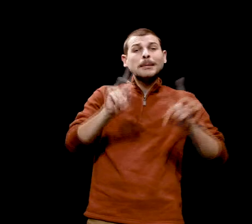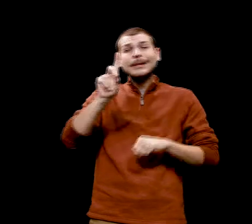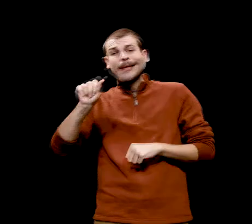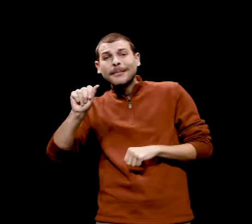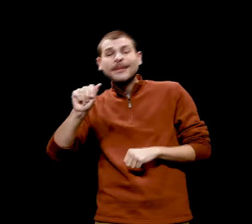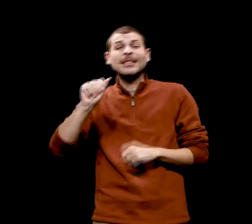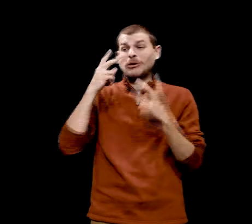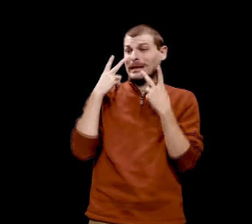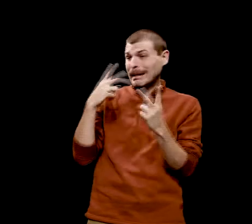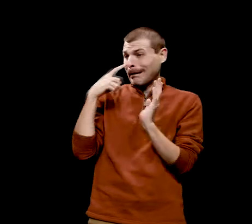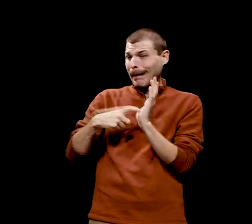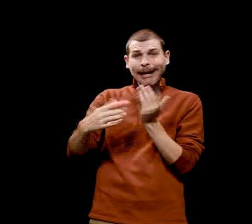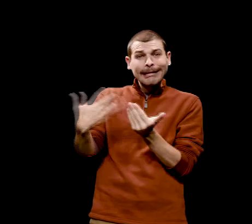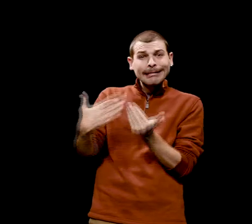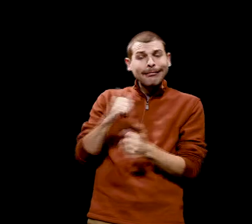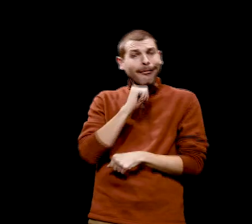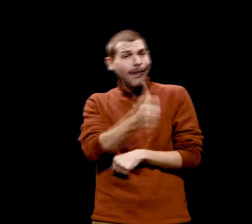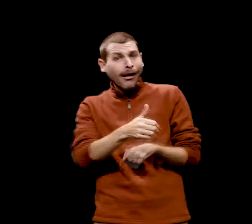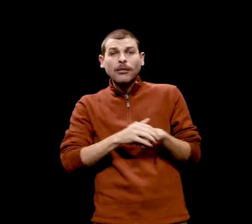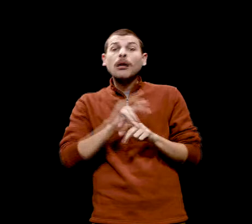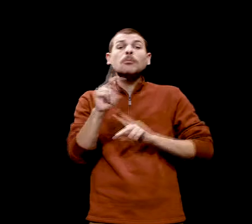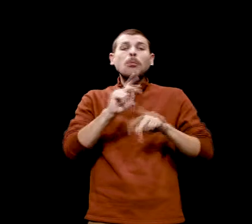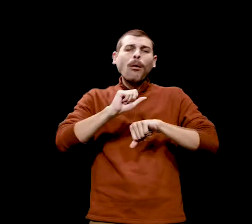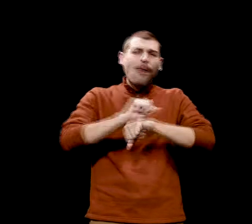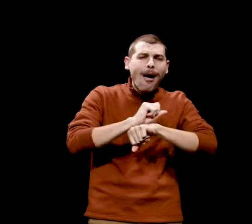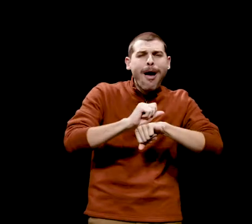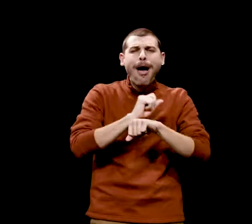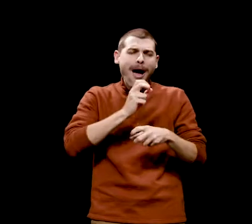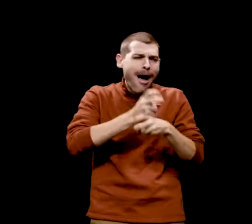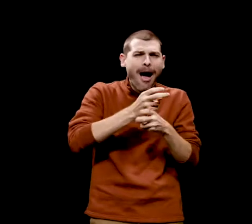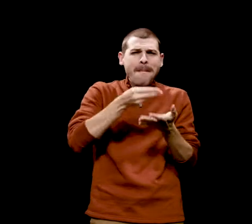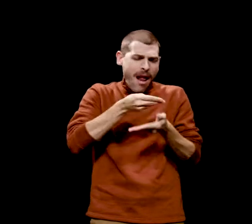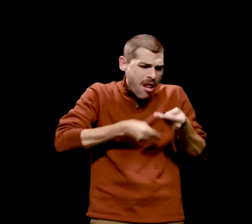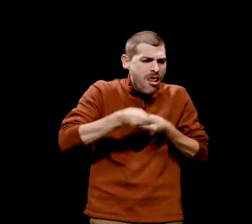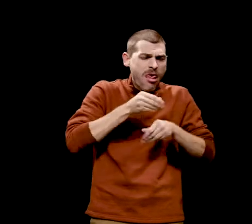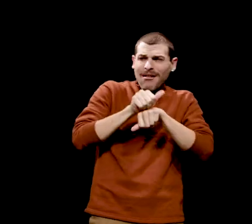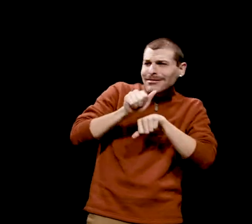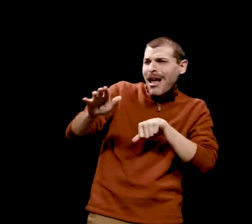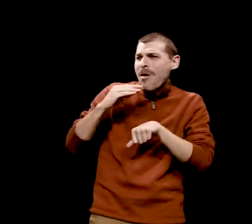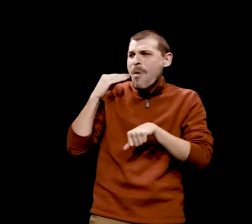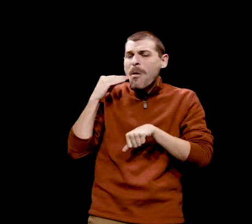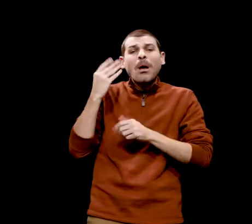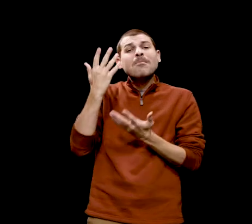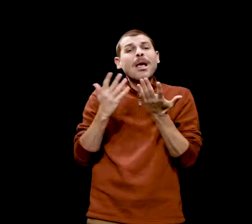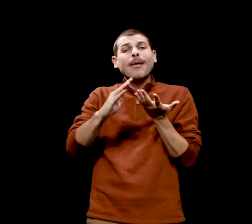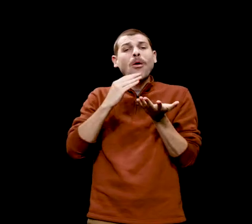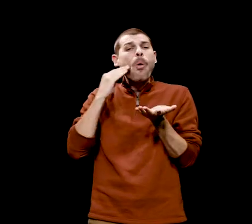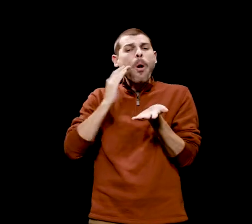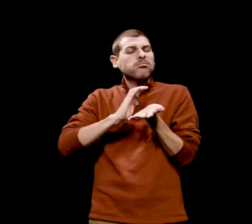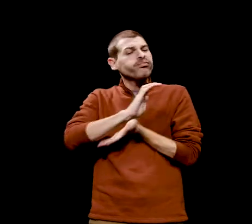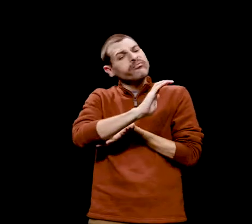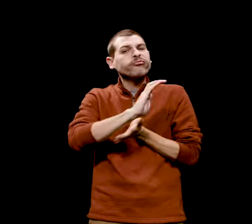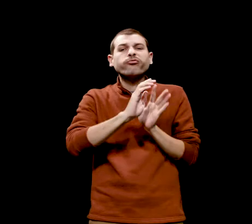to renters, low-income folks, folks sending money back home, to those who have been displaced or gentrified, those who are far from home,